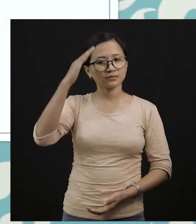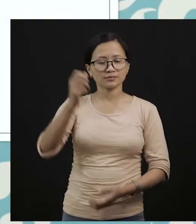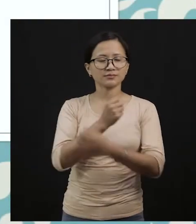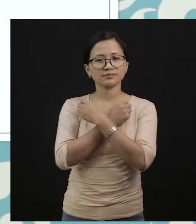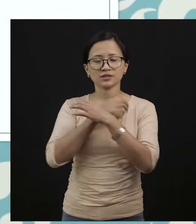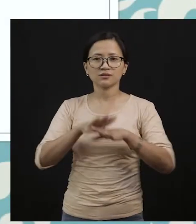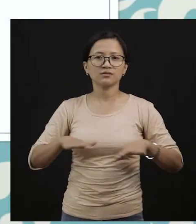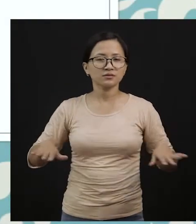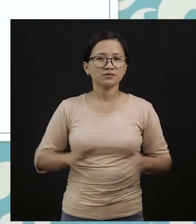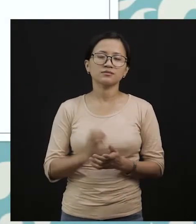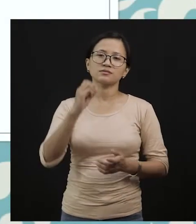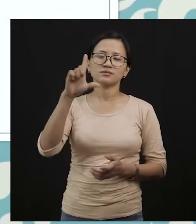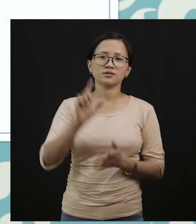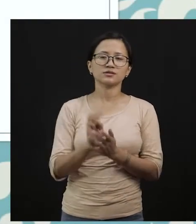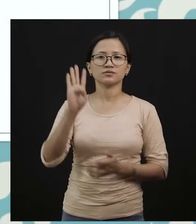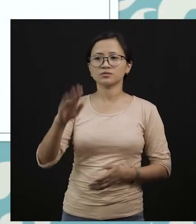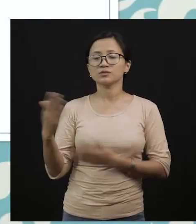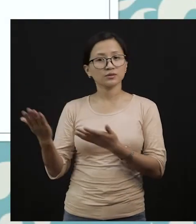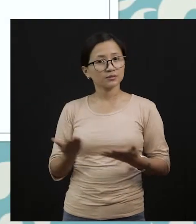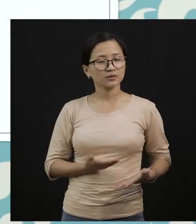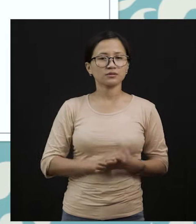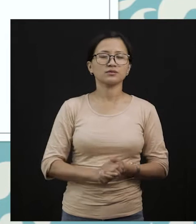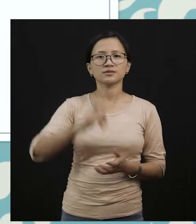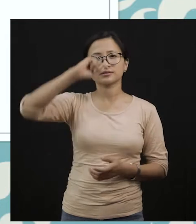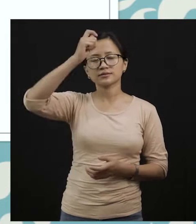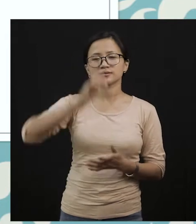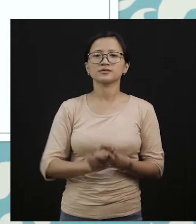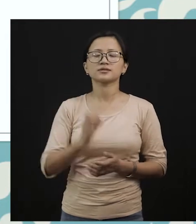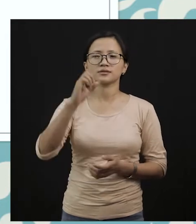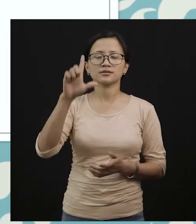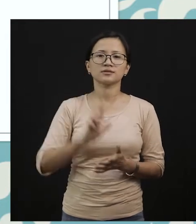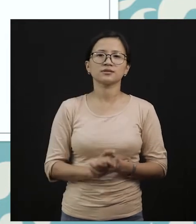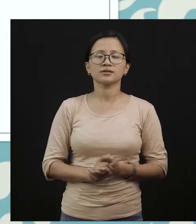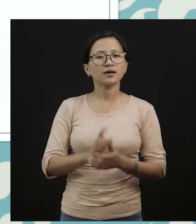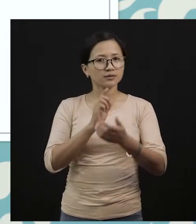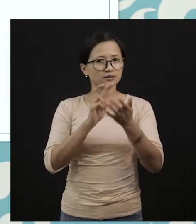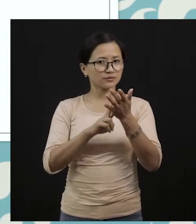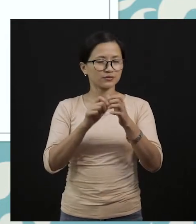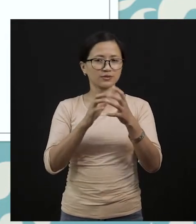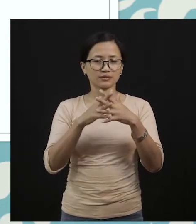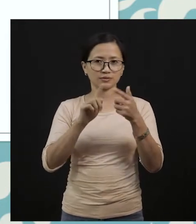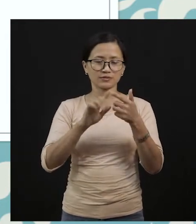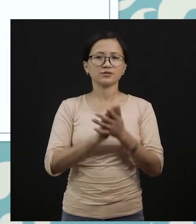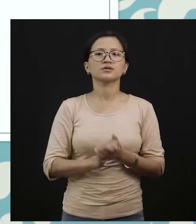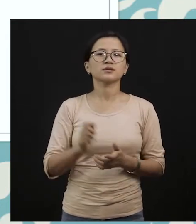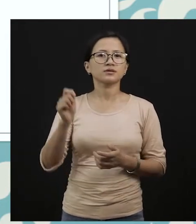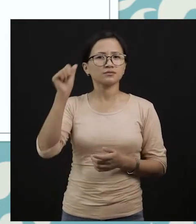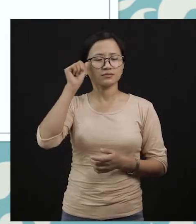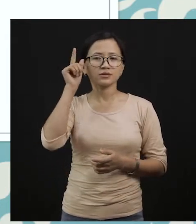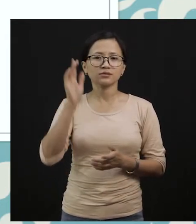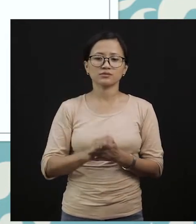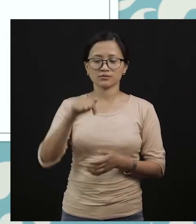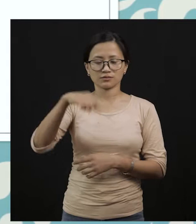Hello, my dear students of Class 4. Welcome back to our English class with me, Miss Buheko Nyovele, as your teacher. Today, we will be starting a